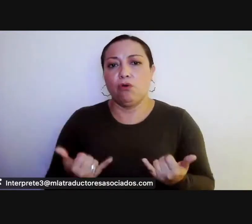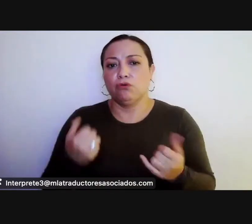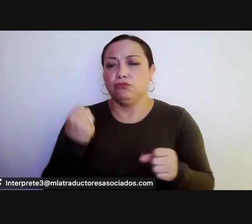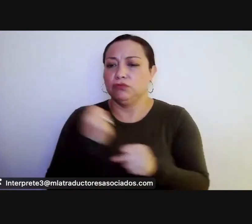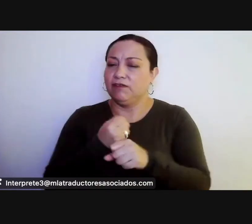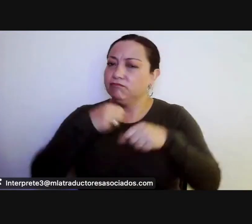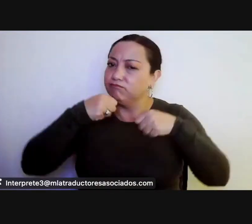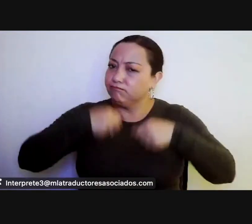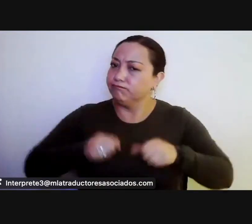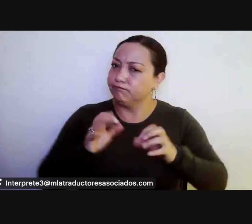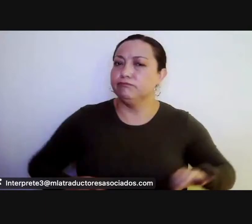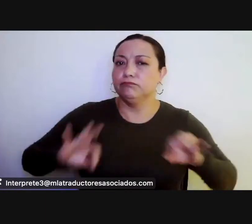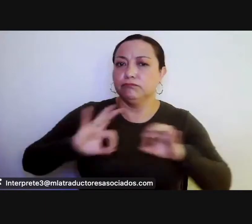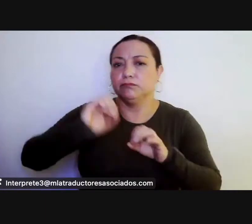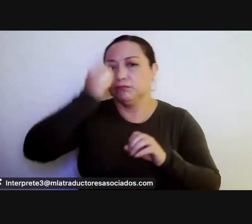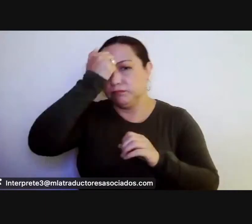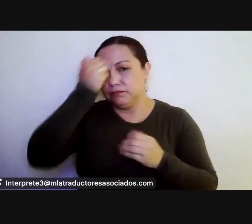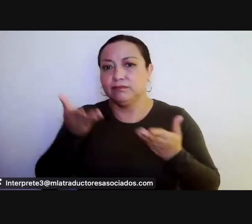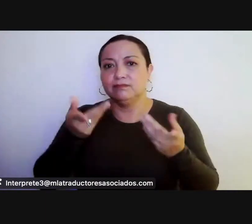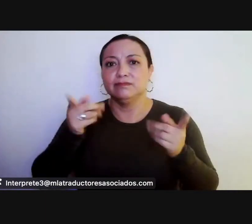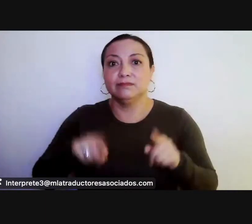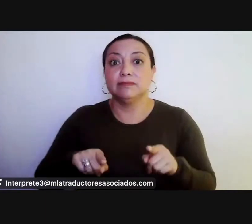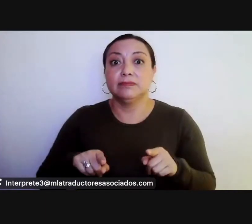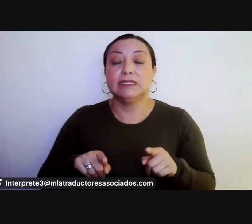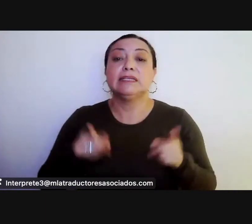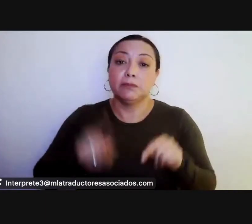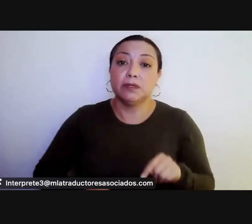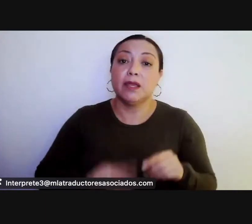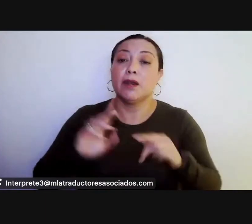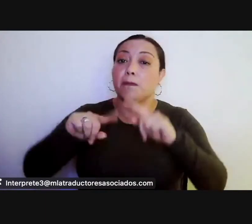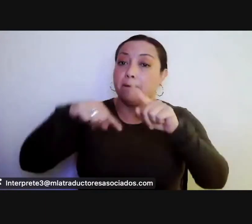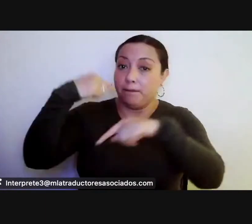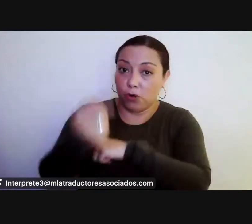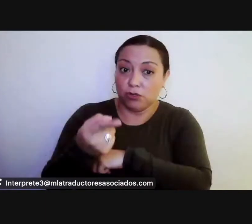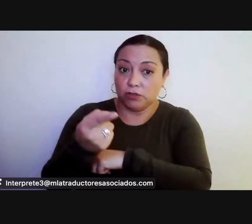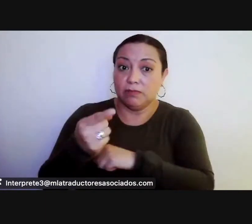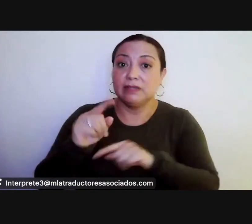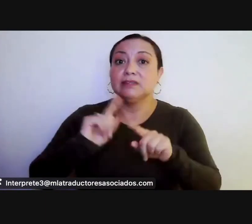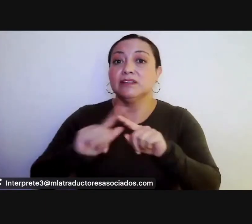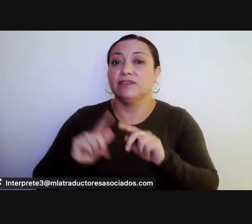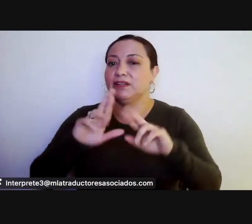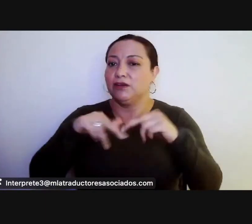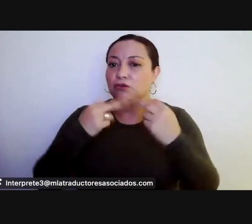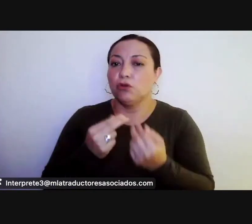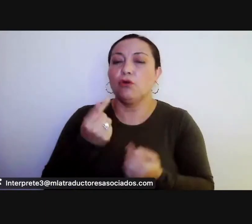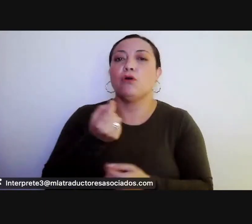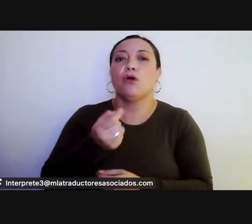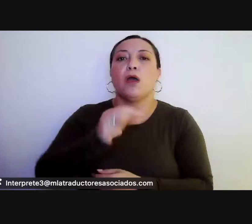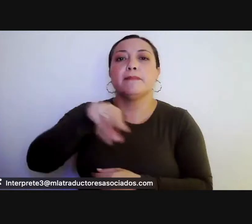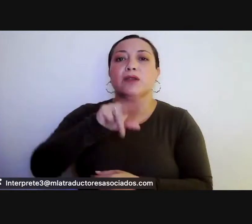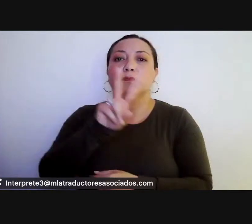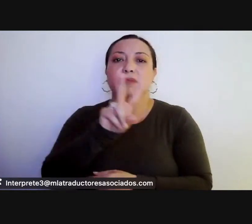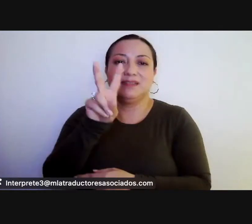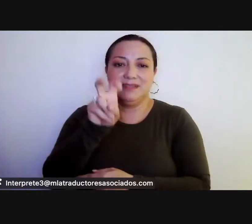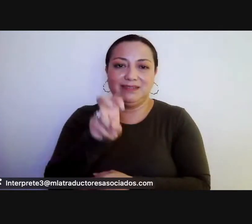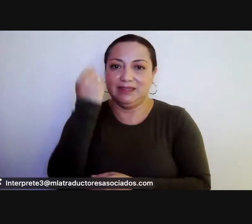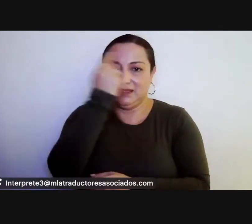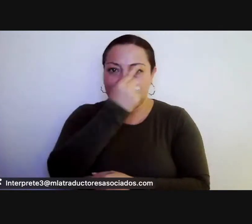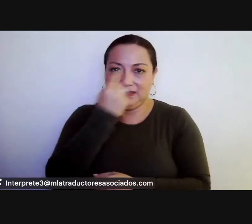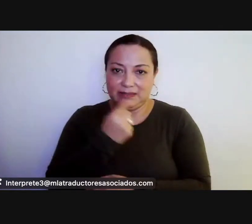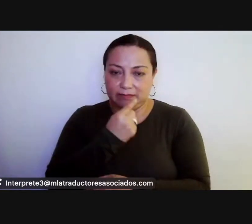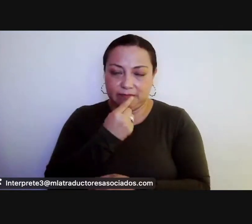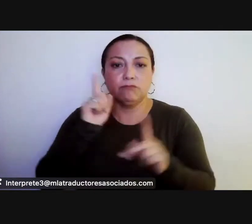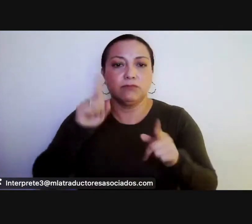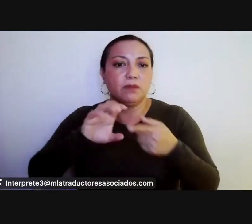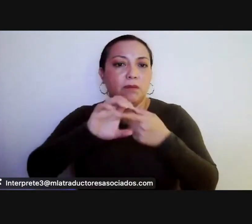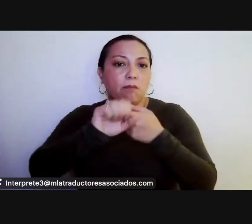a, a role. And we want to invite you to the next sessions on September 27th.